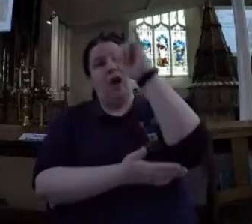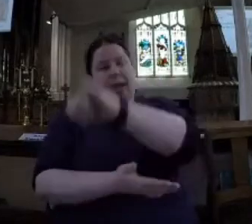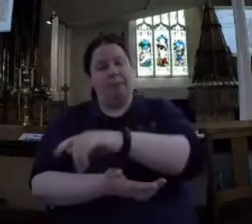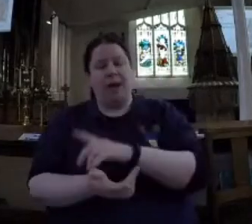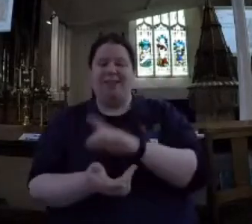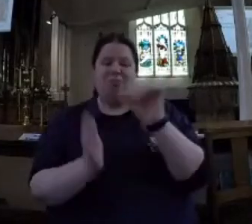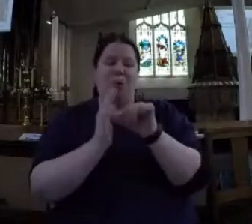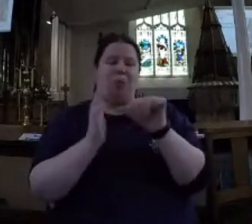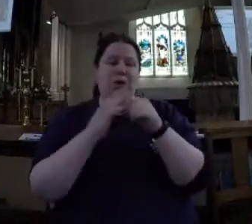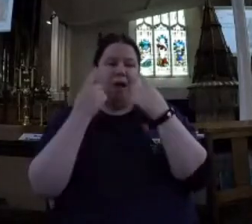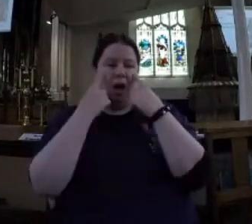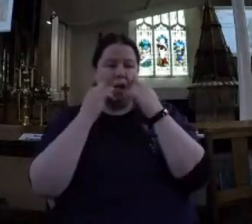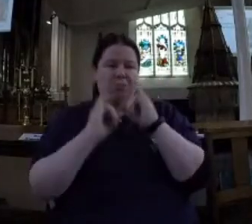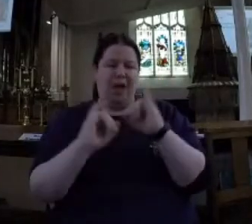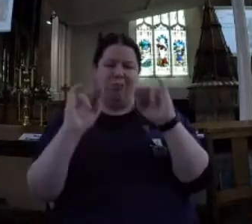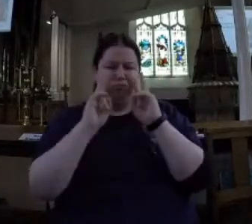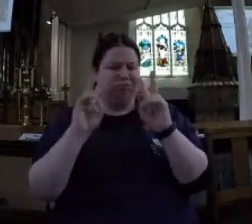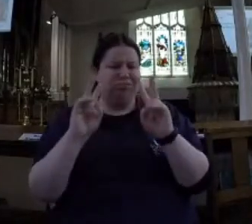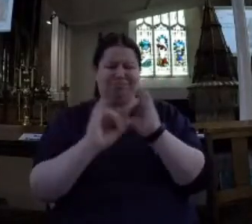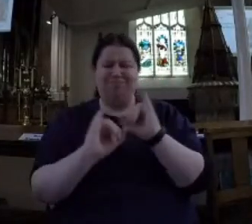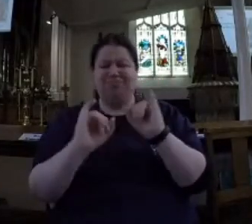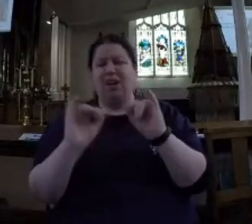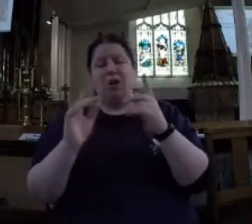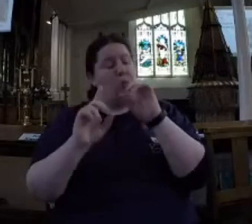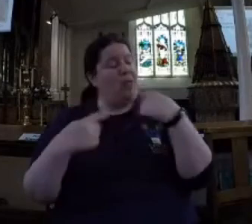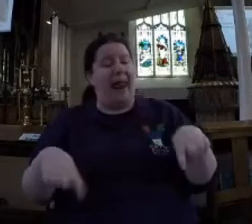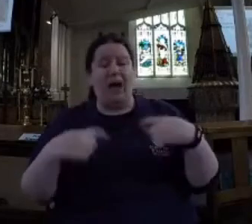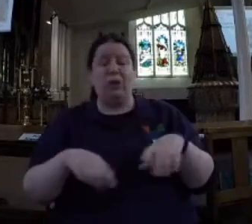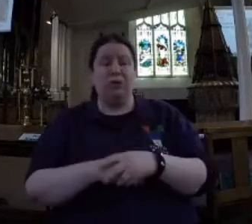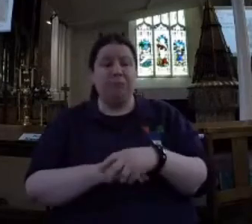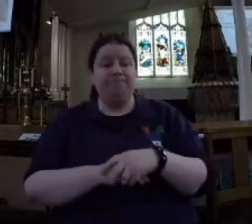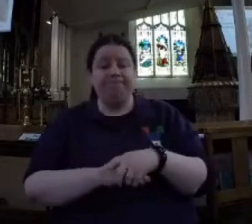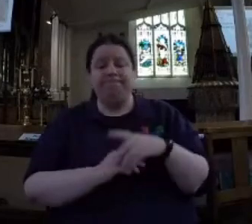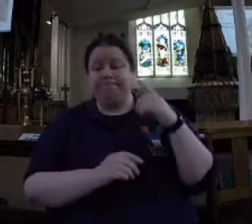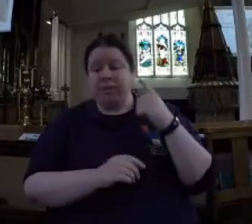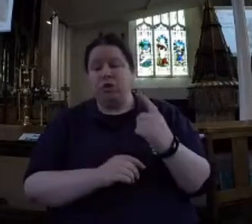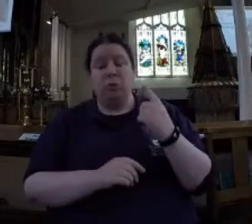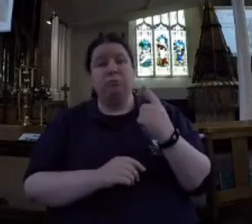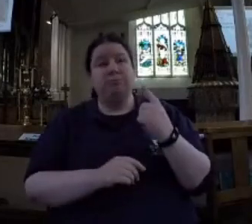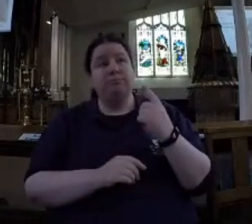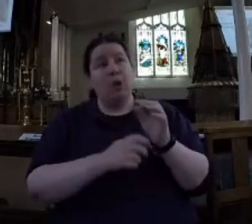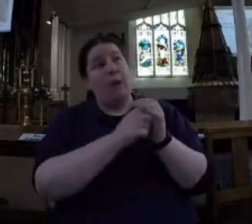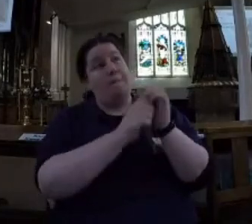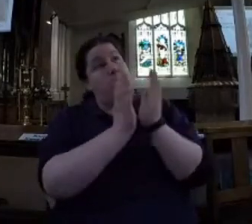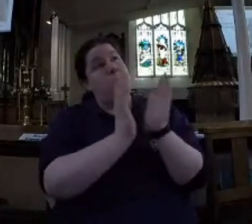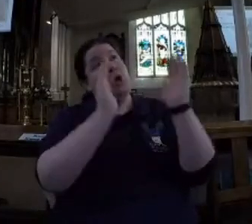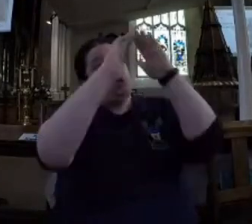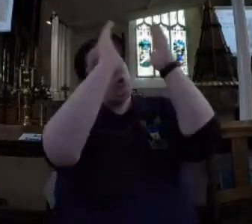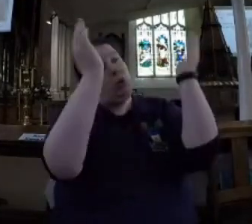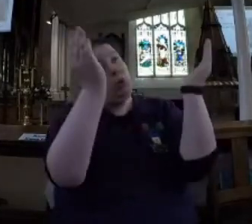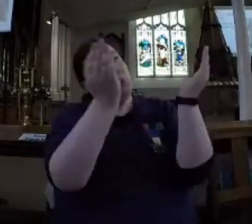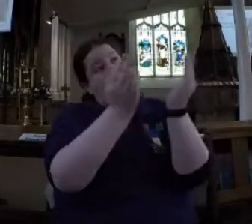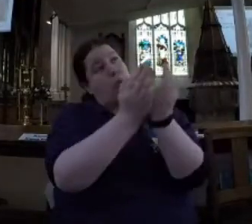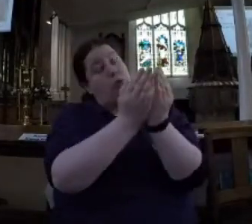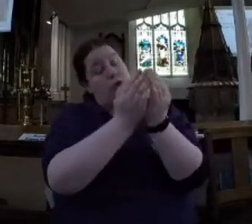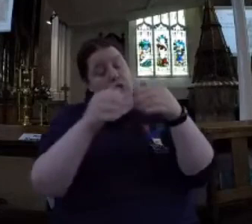bad eyesight, he wasn't allowed to. So what Larry did was he tied 45 helium balloons to a